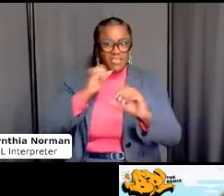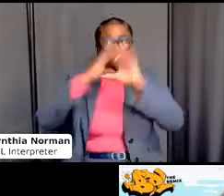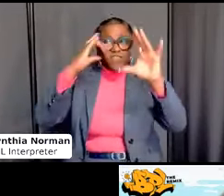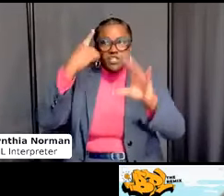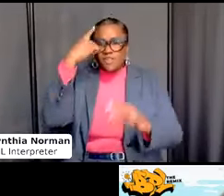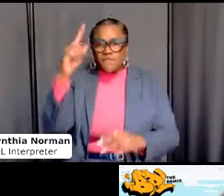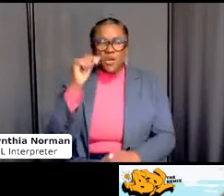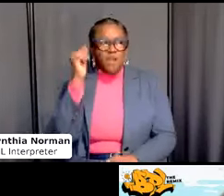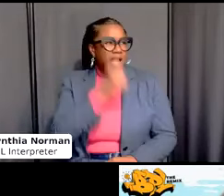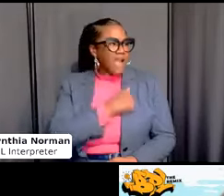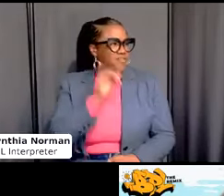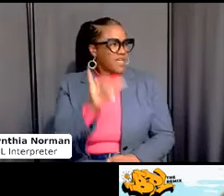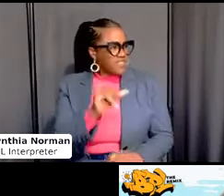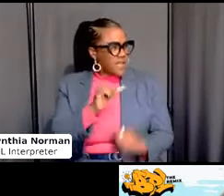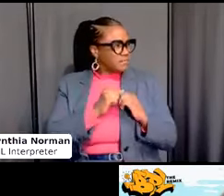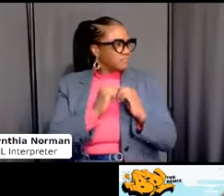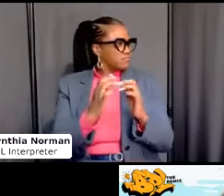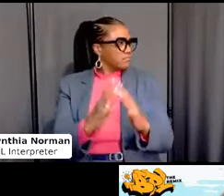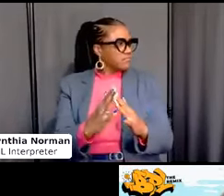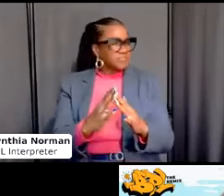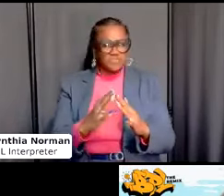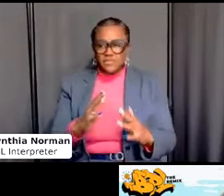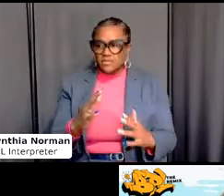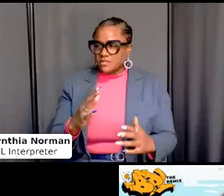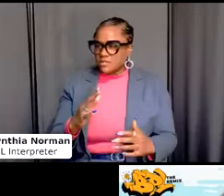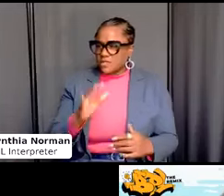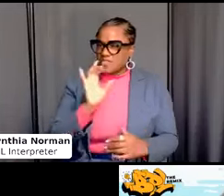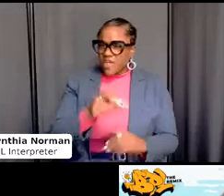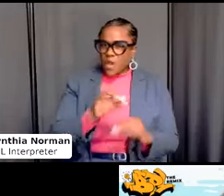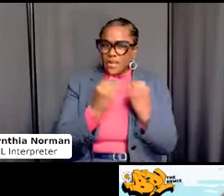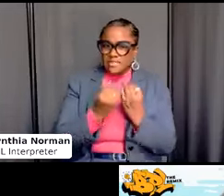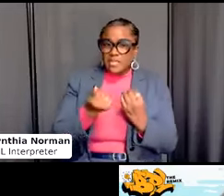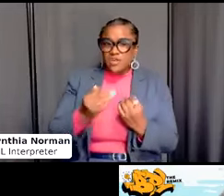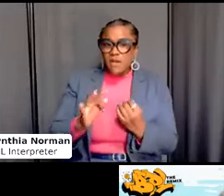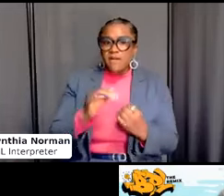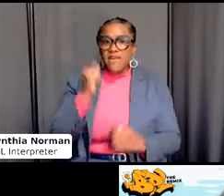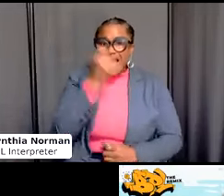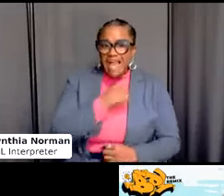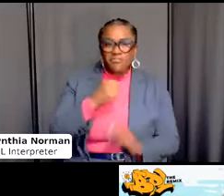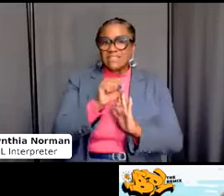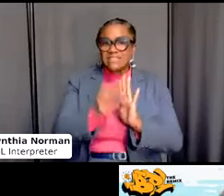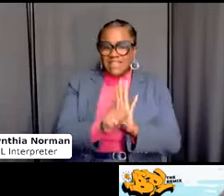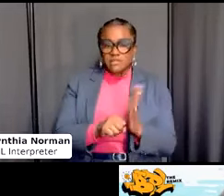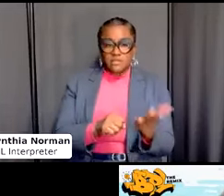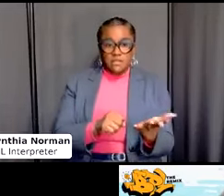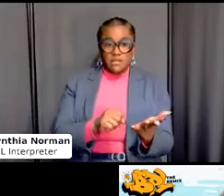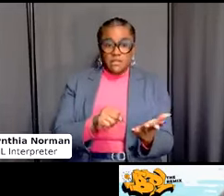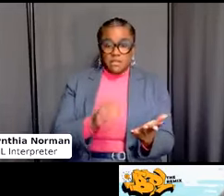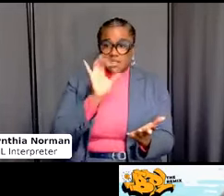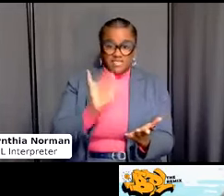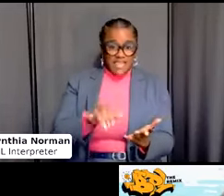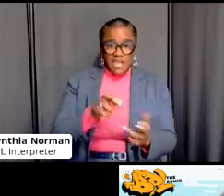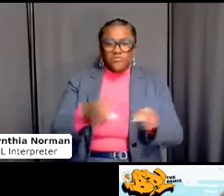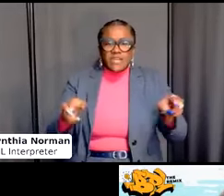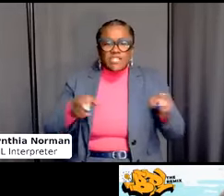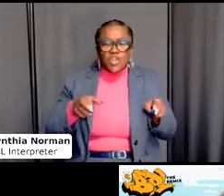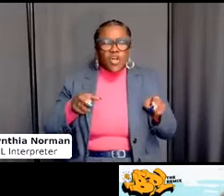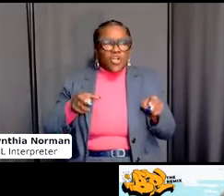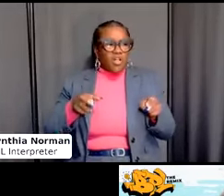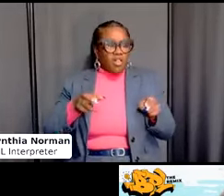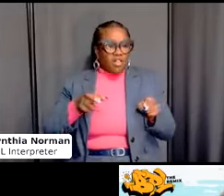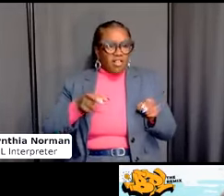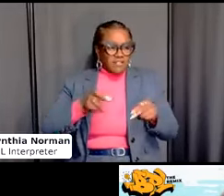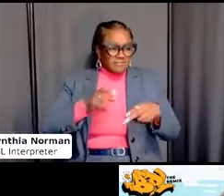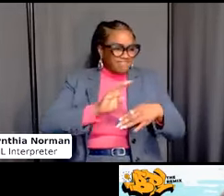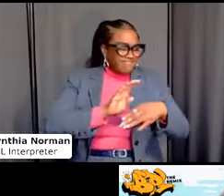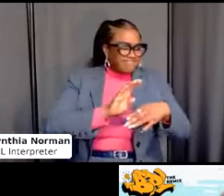emerged in the original formation of the Organization of African States, the regional formation, the regional entities like the